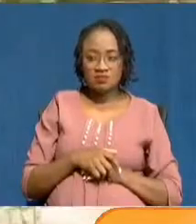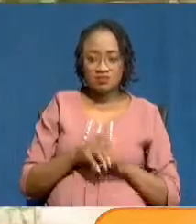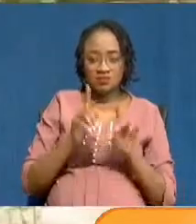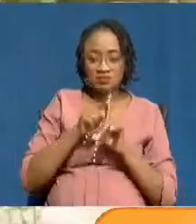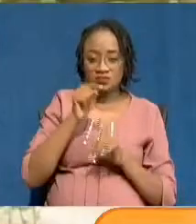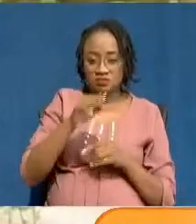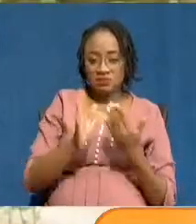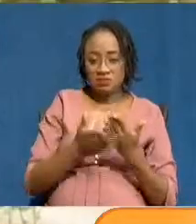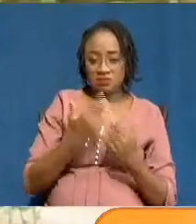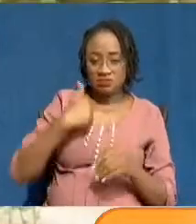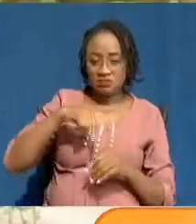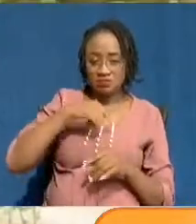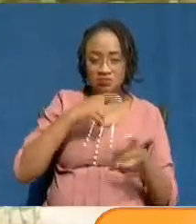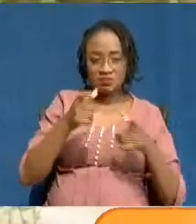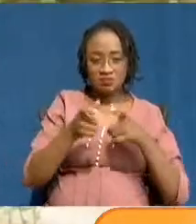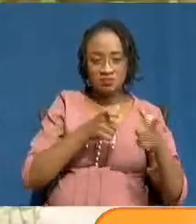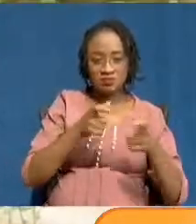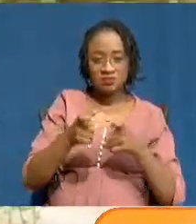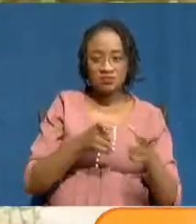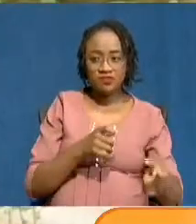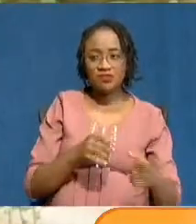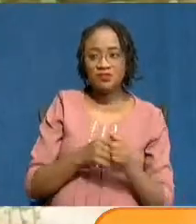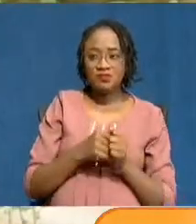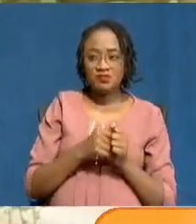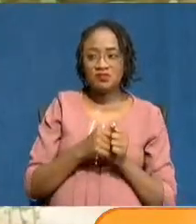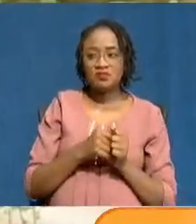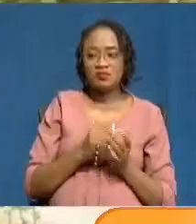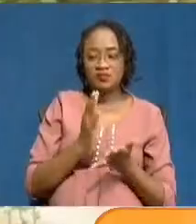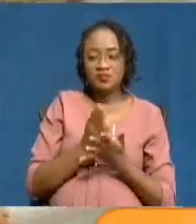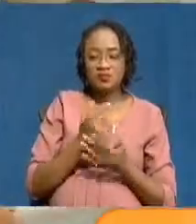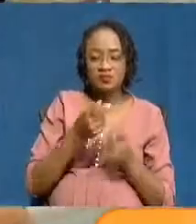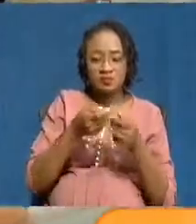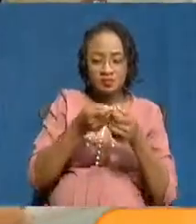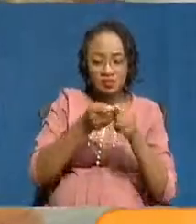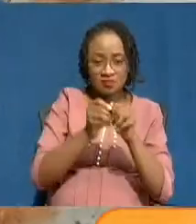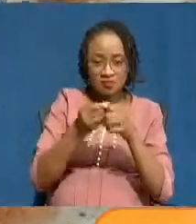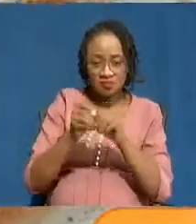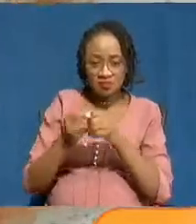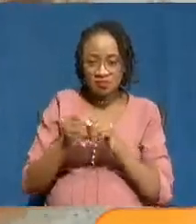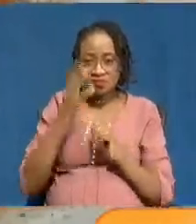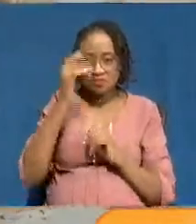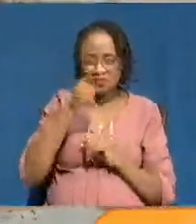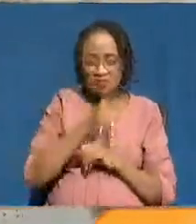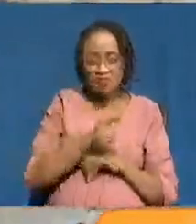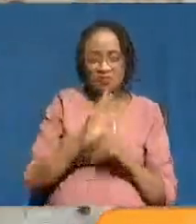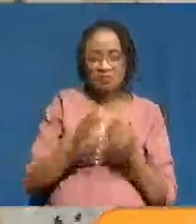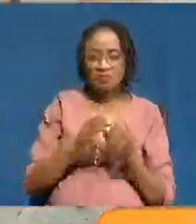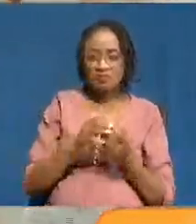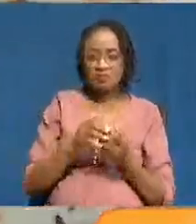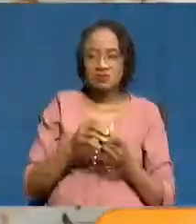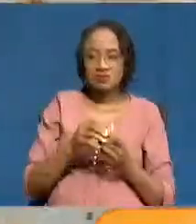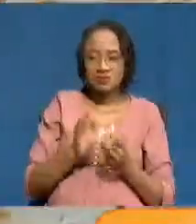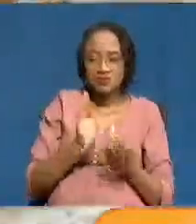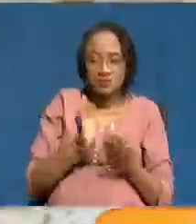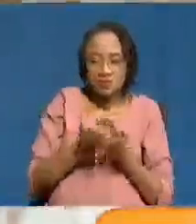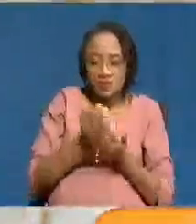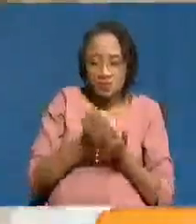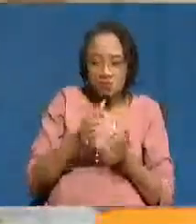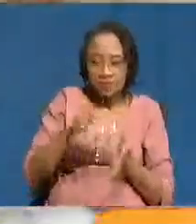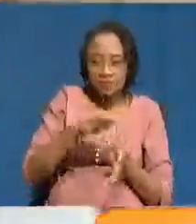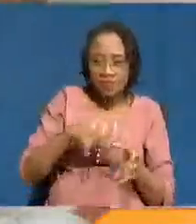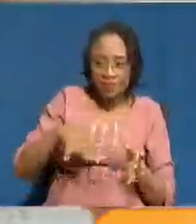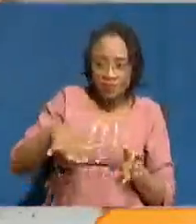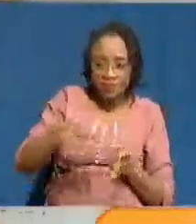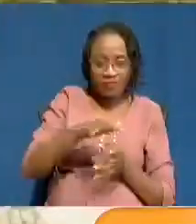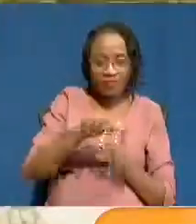to control some of the pests, because you see it's now covering the area around the crop. So just